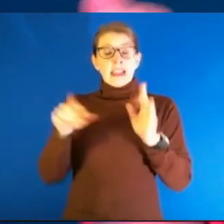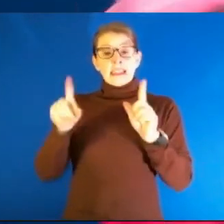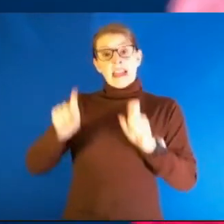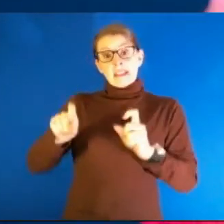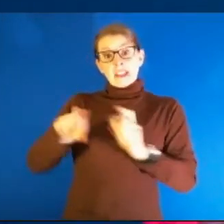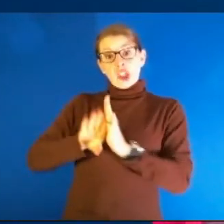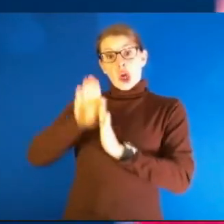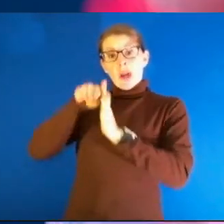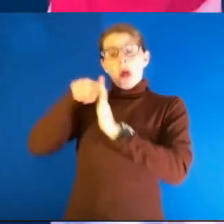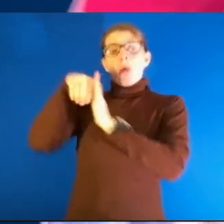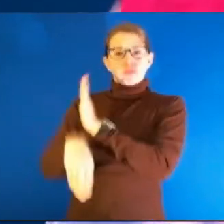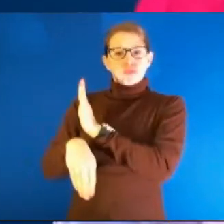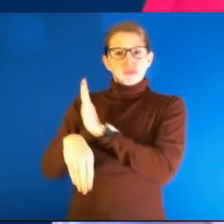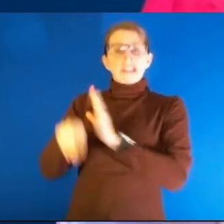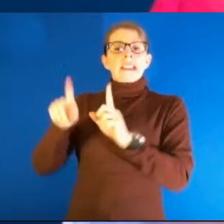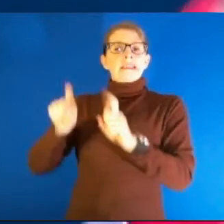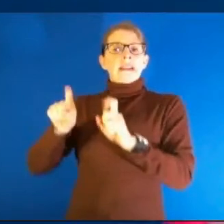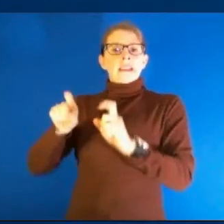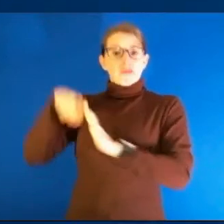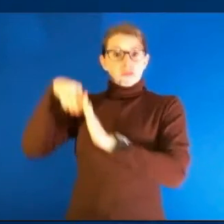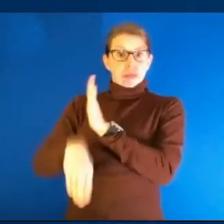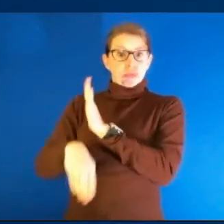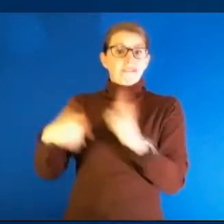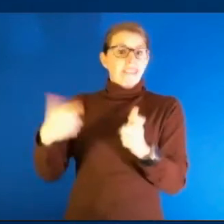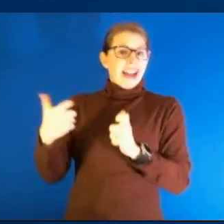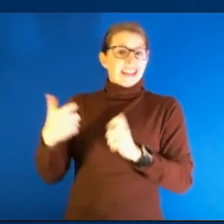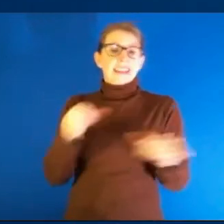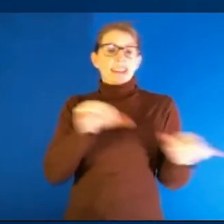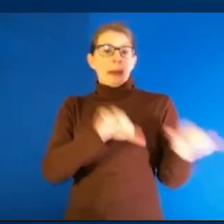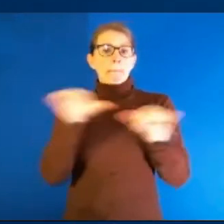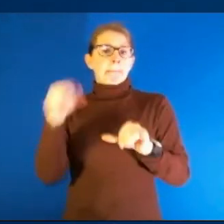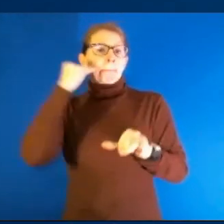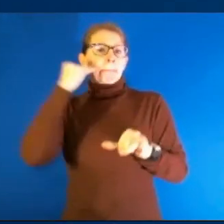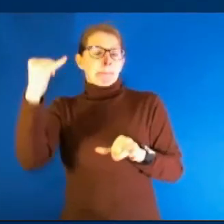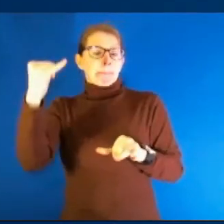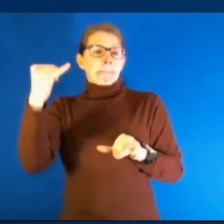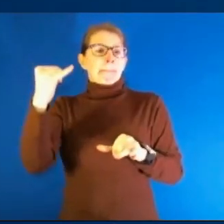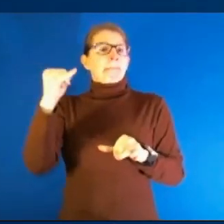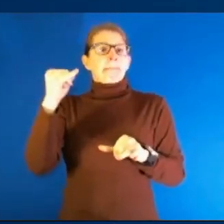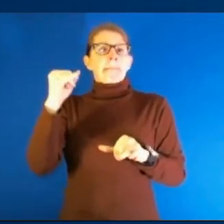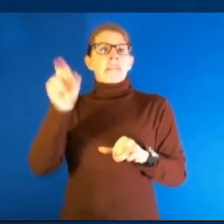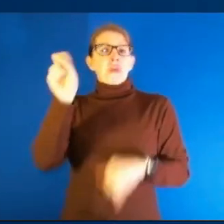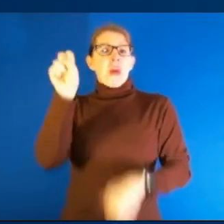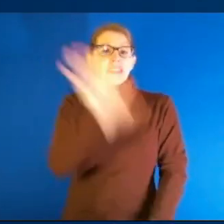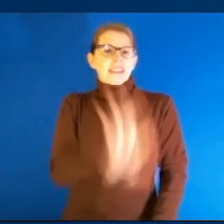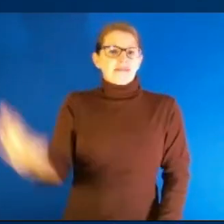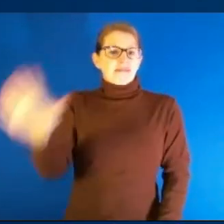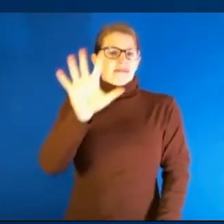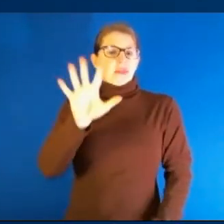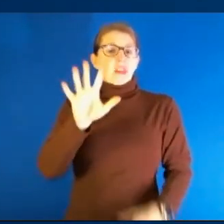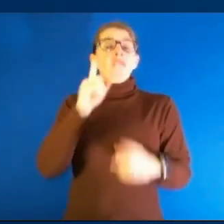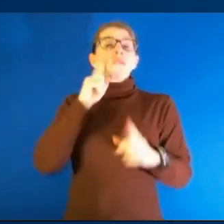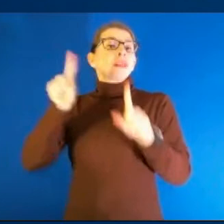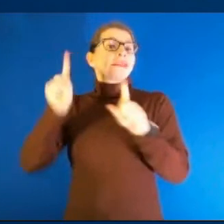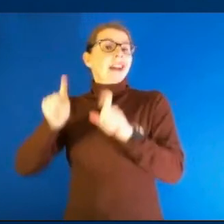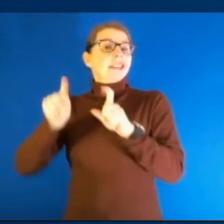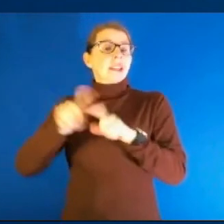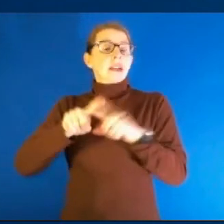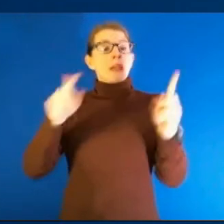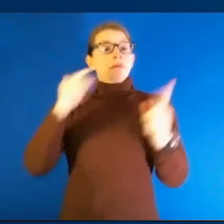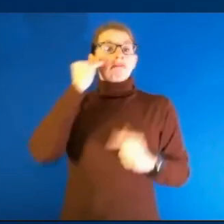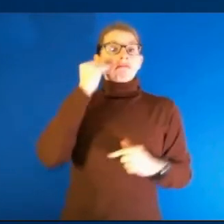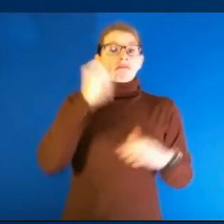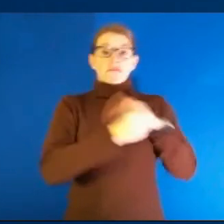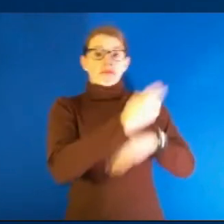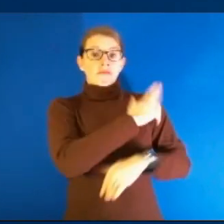dropping down pretty much like a straight, it's going down pretty fast, just like what we've seen across other areas of the country. But what we know is that the hospitalizations